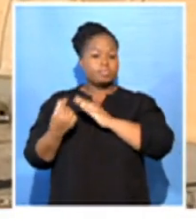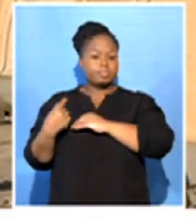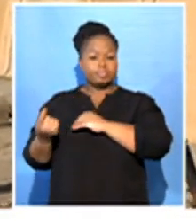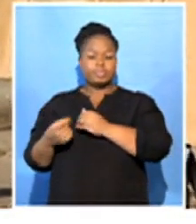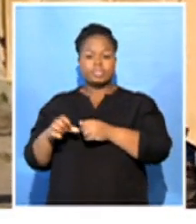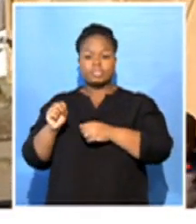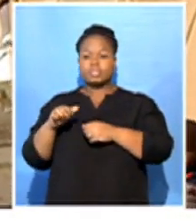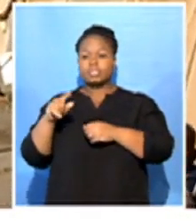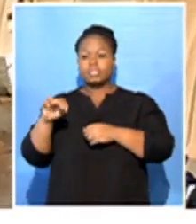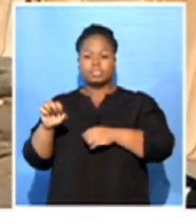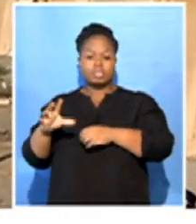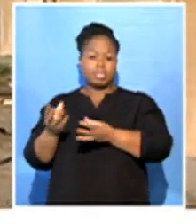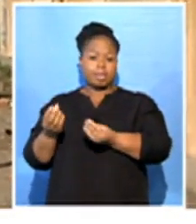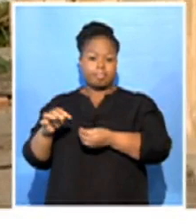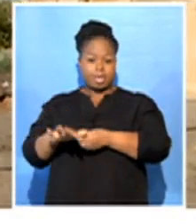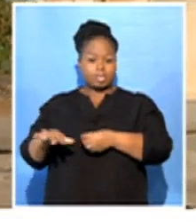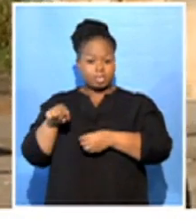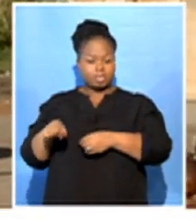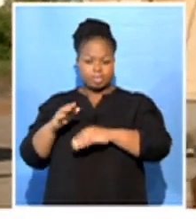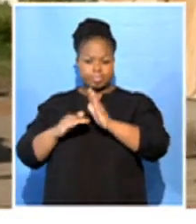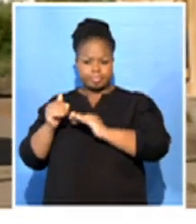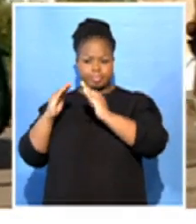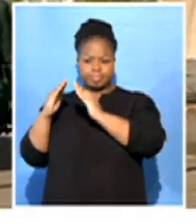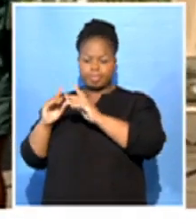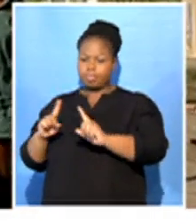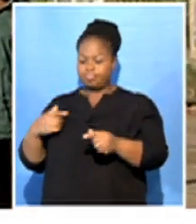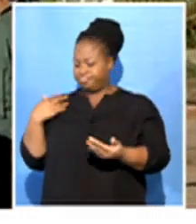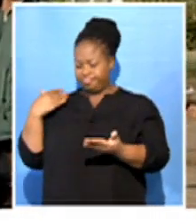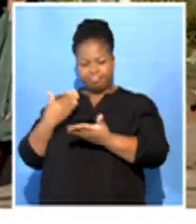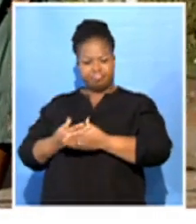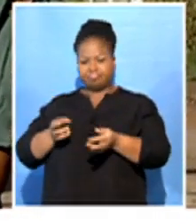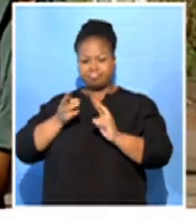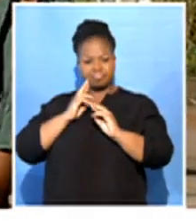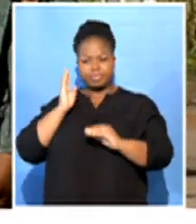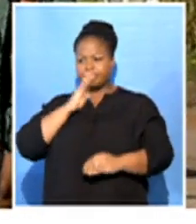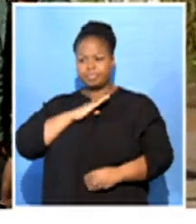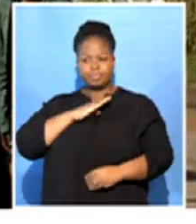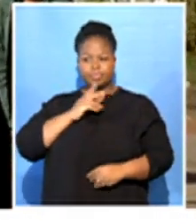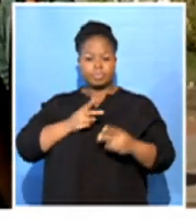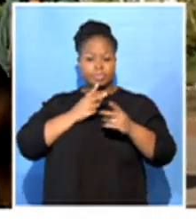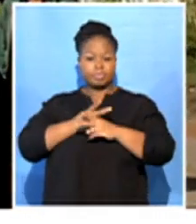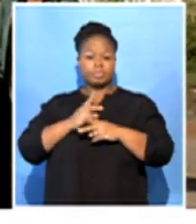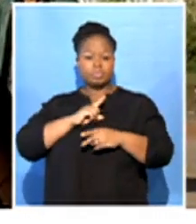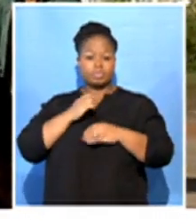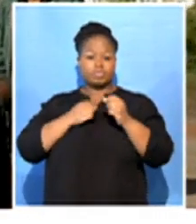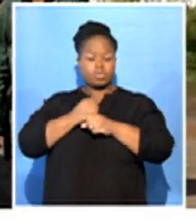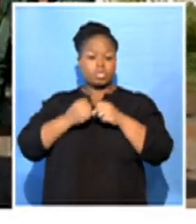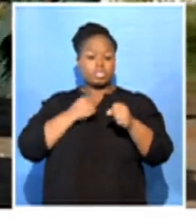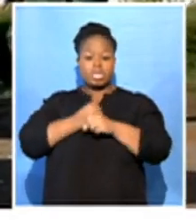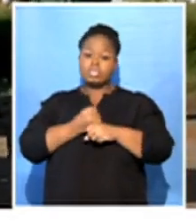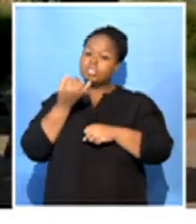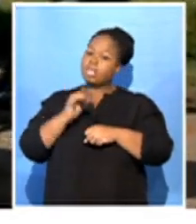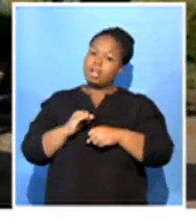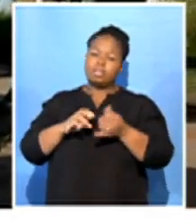have site numbers, that they would need to be built houses, but to date nothing has happened, and that over the years they have